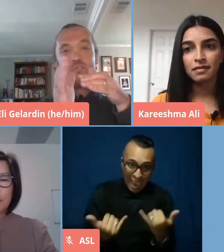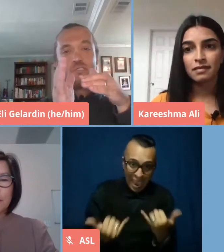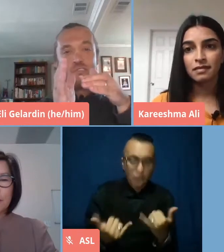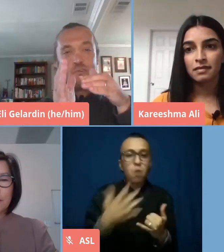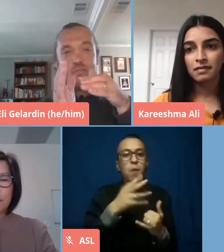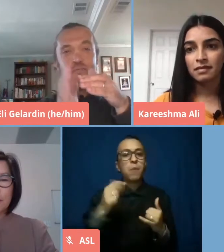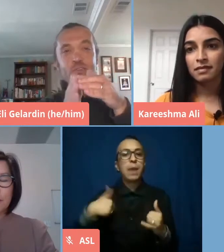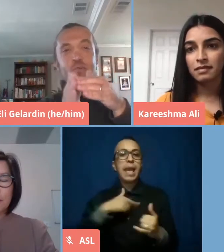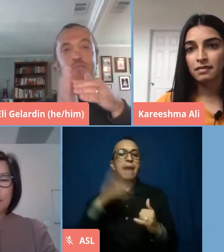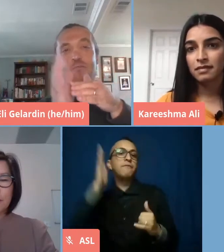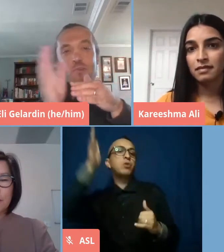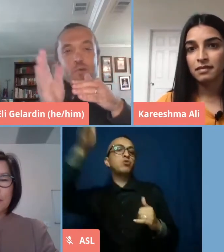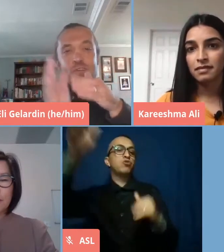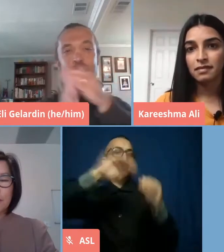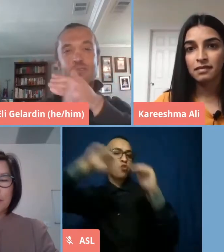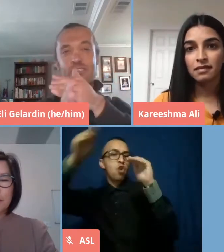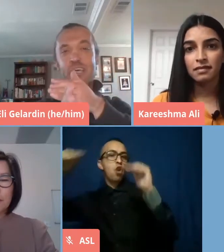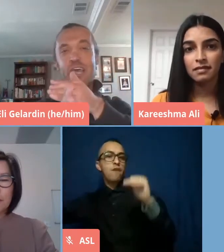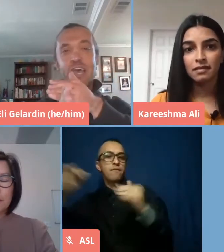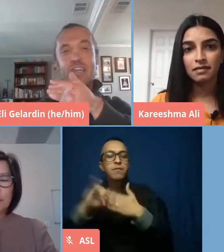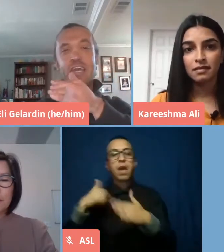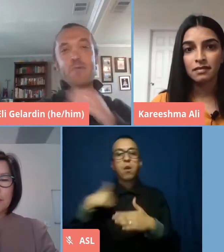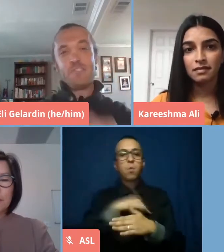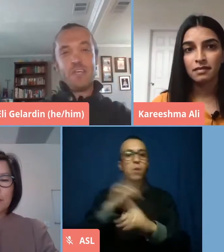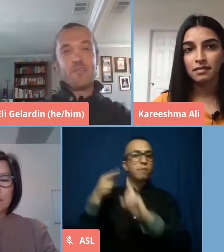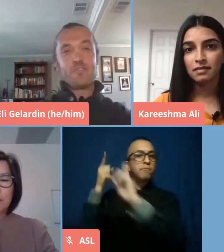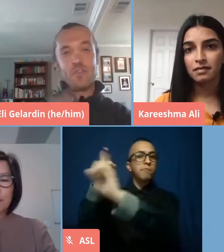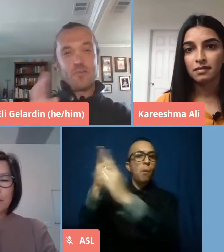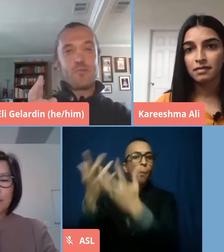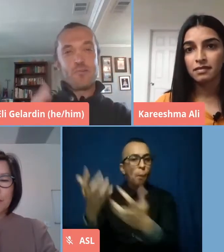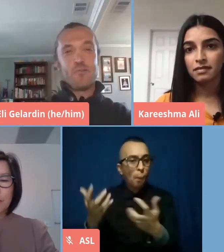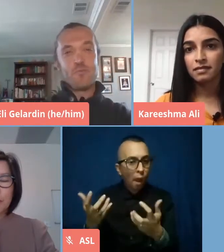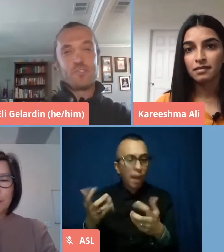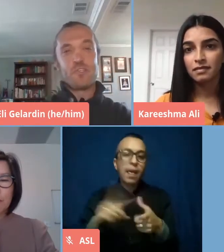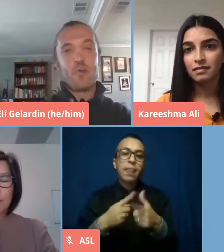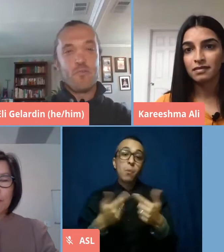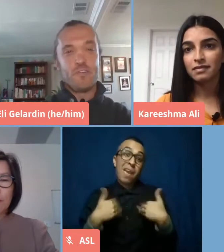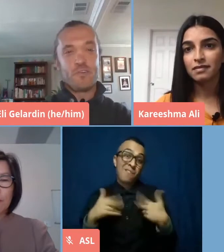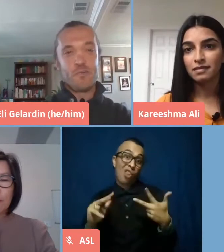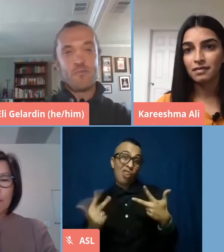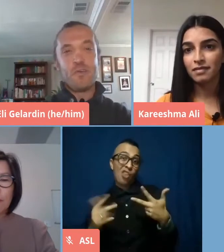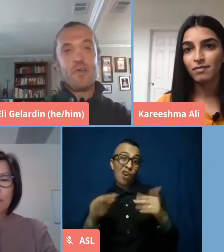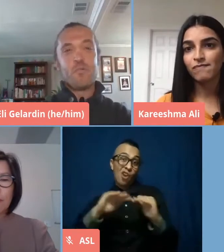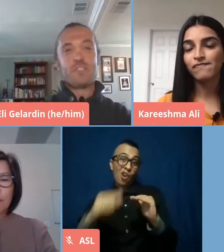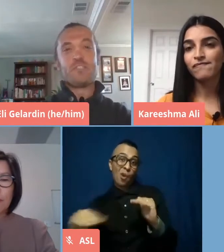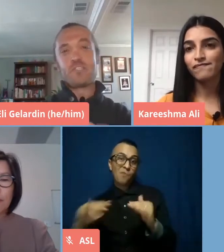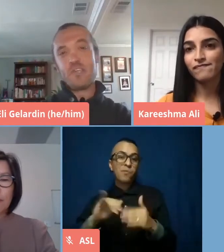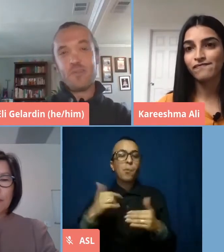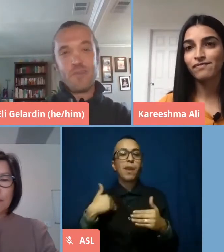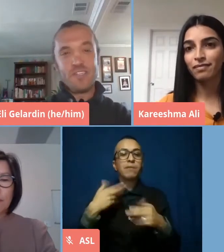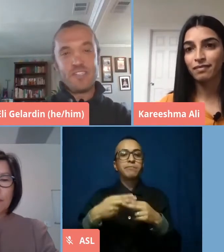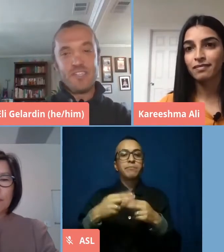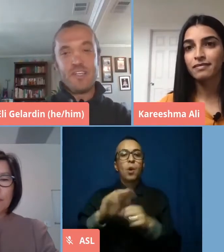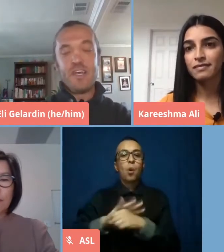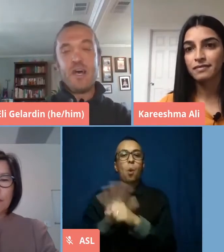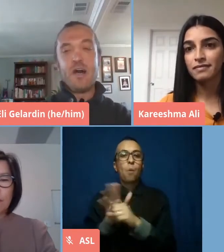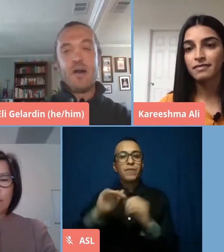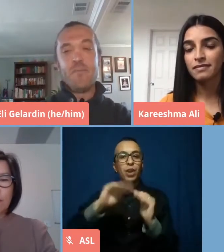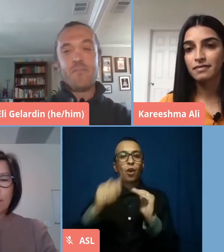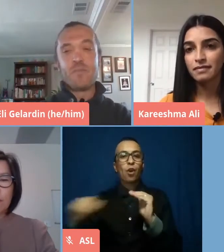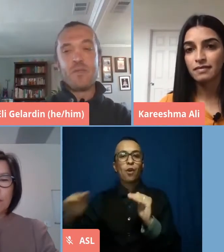the futurist curve, the curve that we're going towards. And then I would say there's the third curve, which is the COVID curve, which is